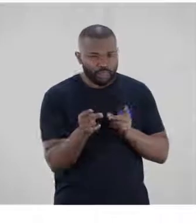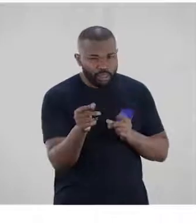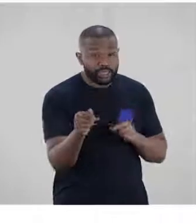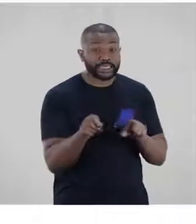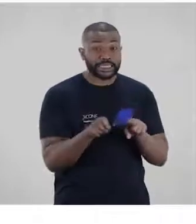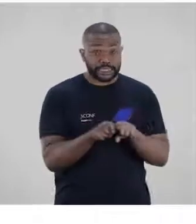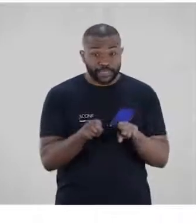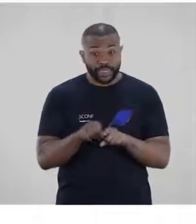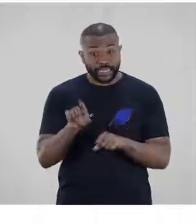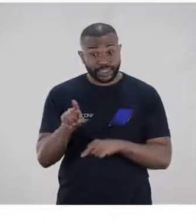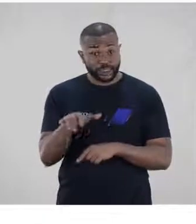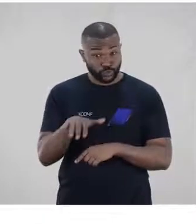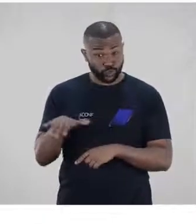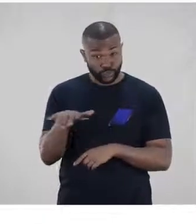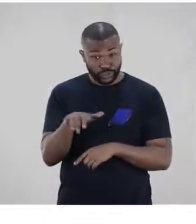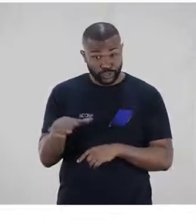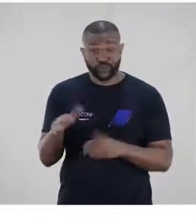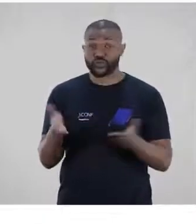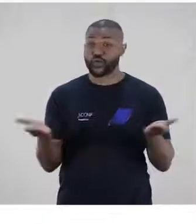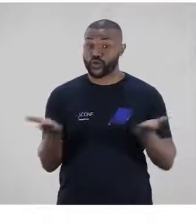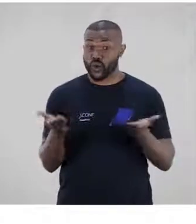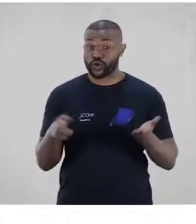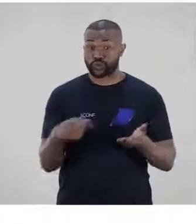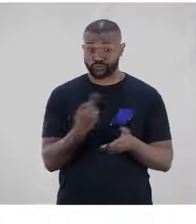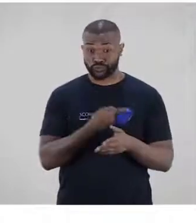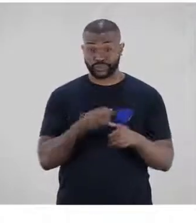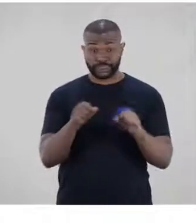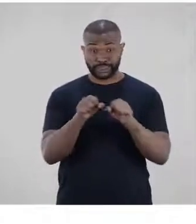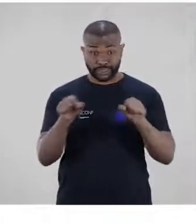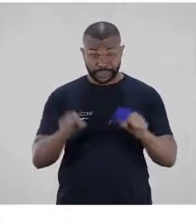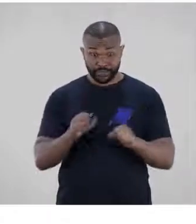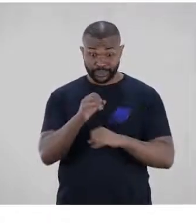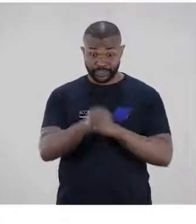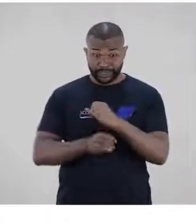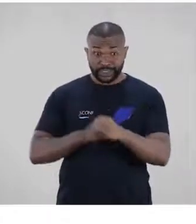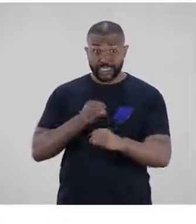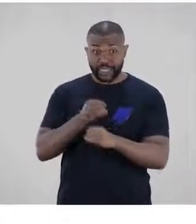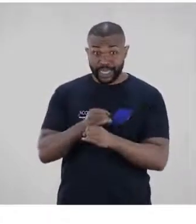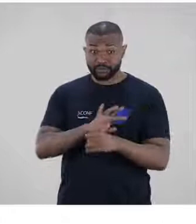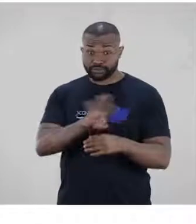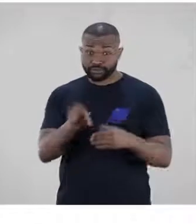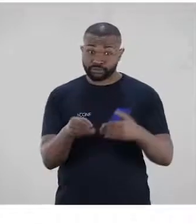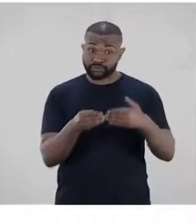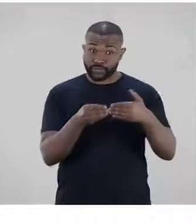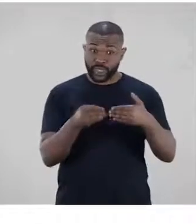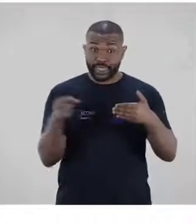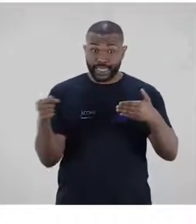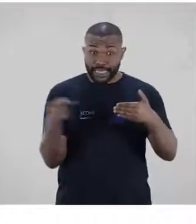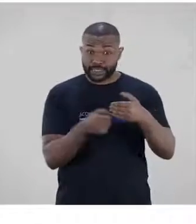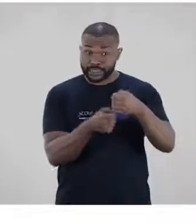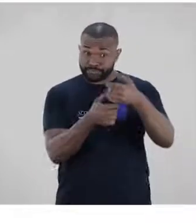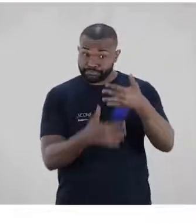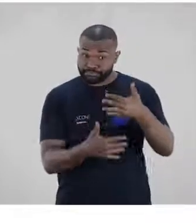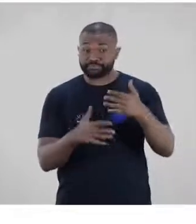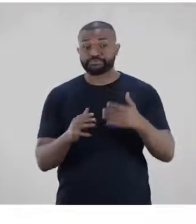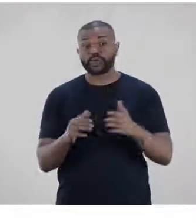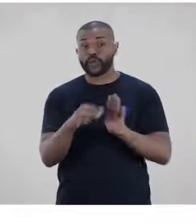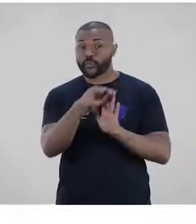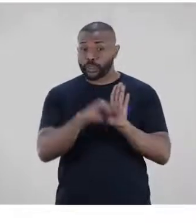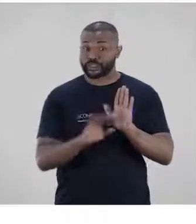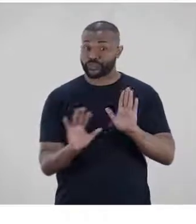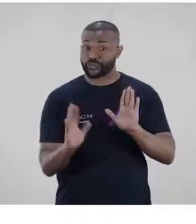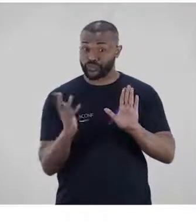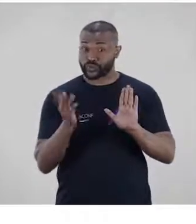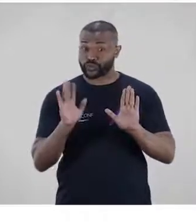let's extend it. Let's add an event stream to it that they just put out with possibly very short retention,